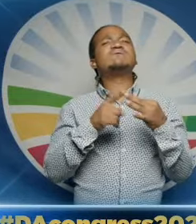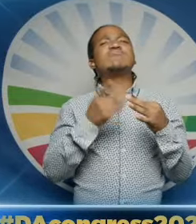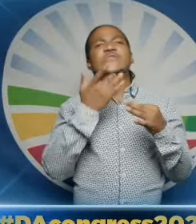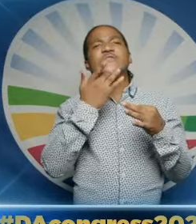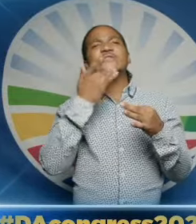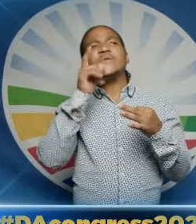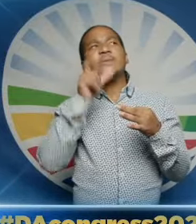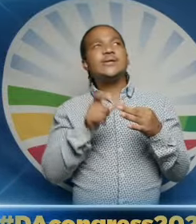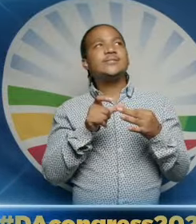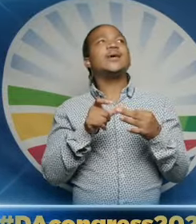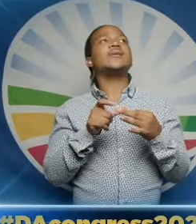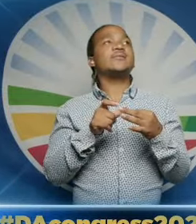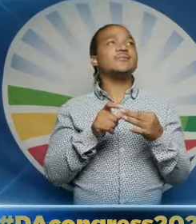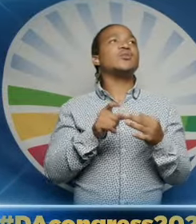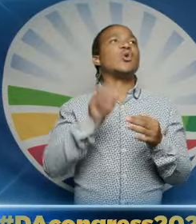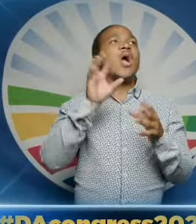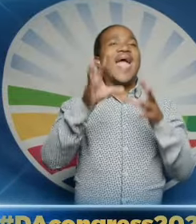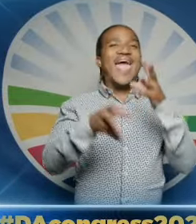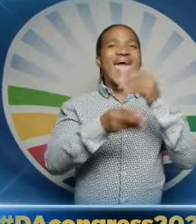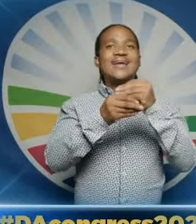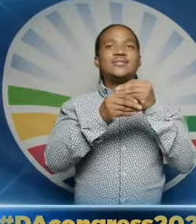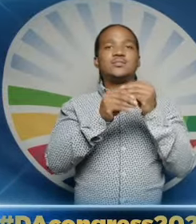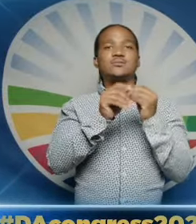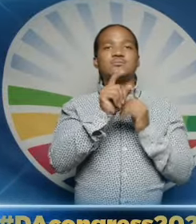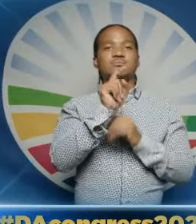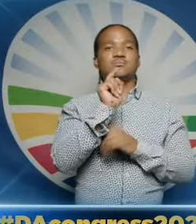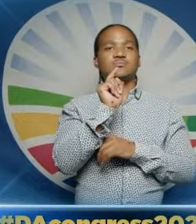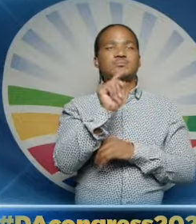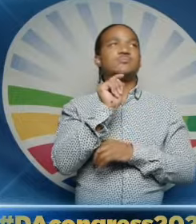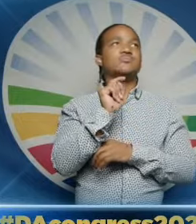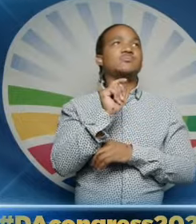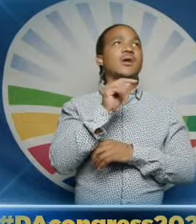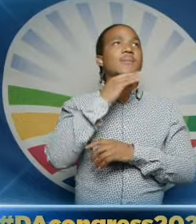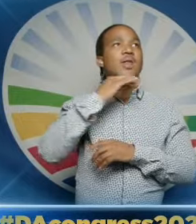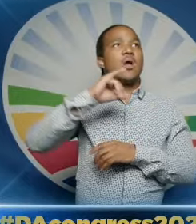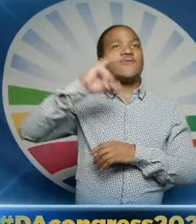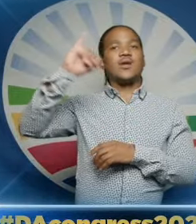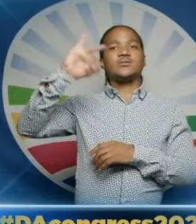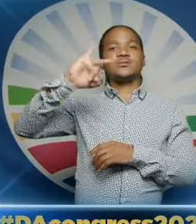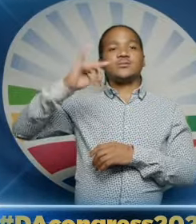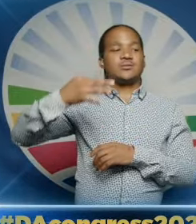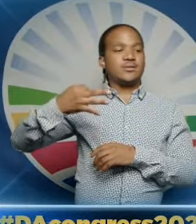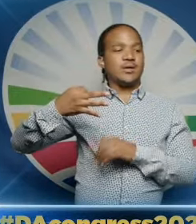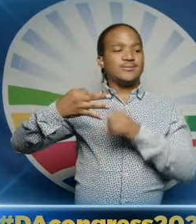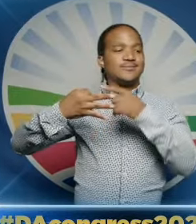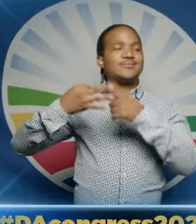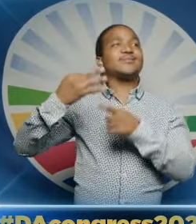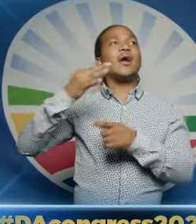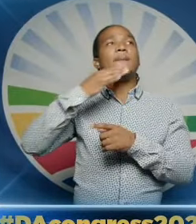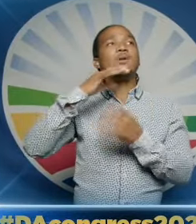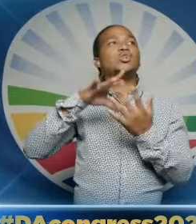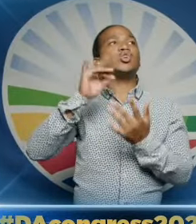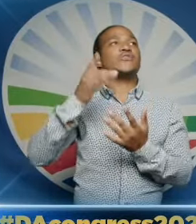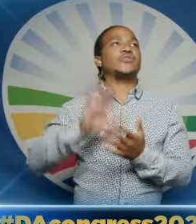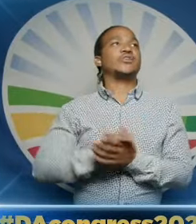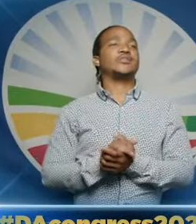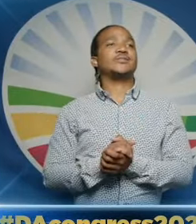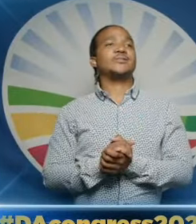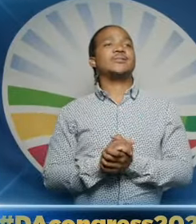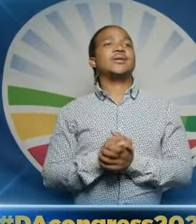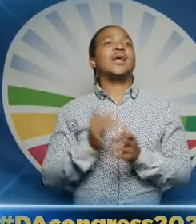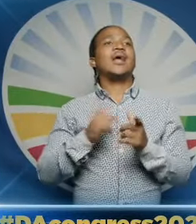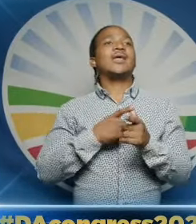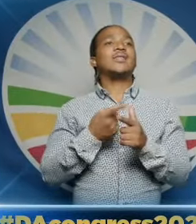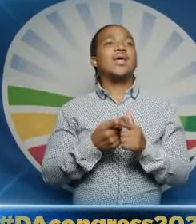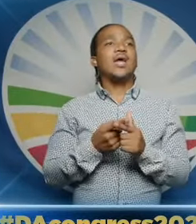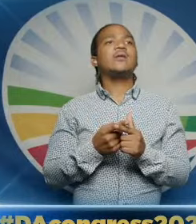click the add button, and you'll add that food to the third position. In this case, you've chosen Gatsby. Then your